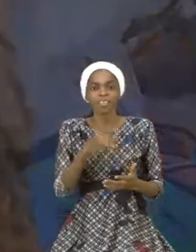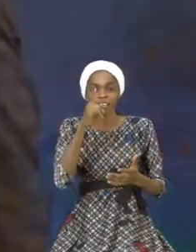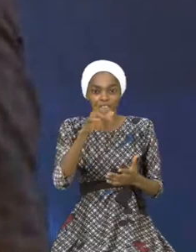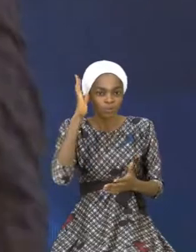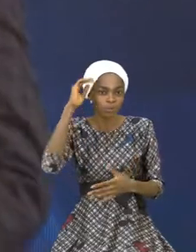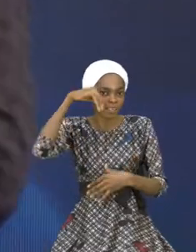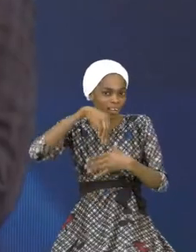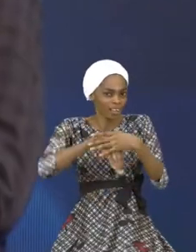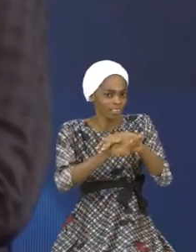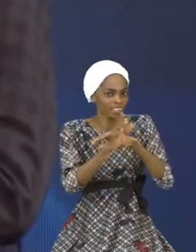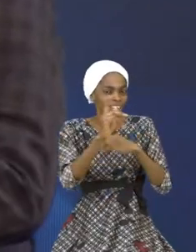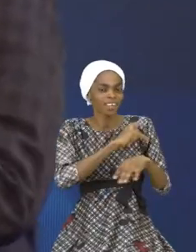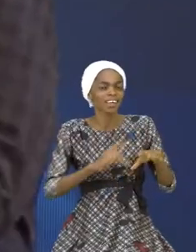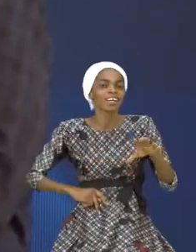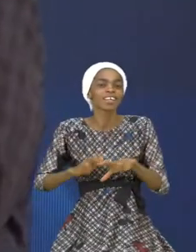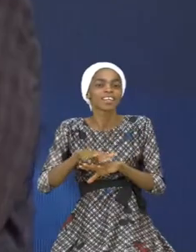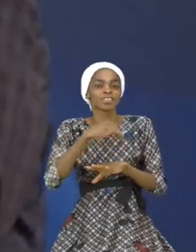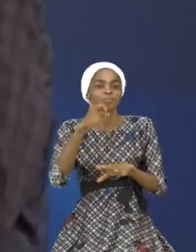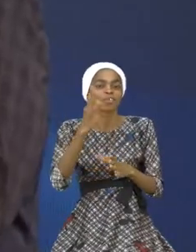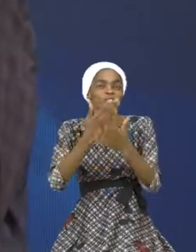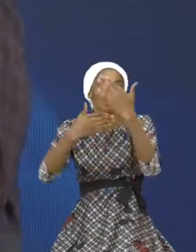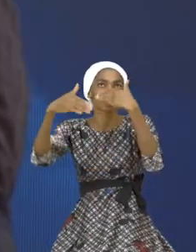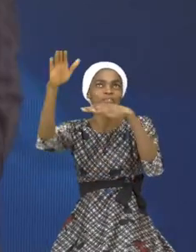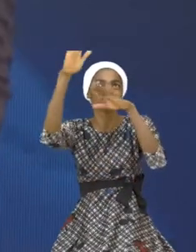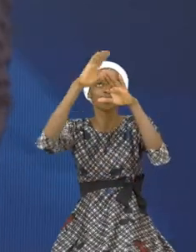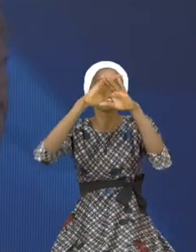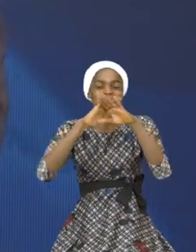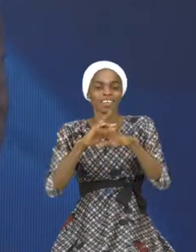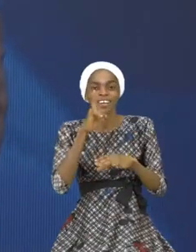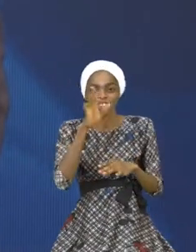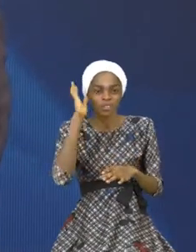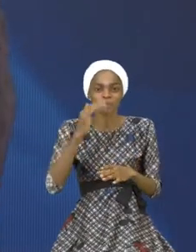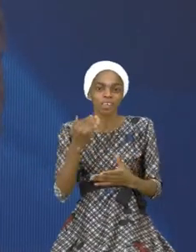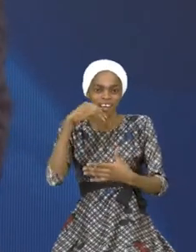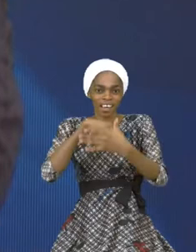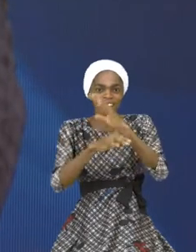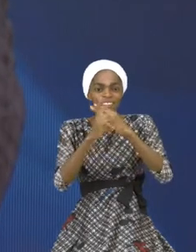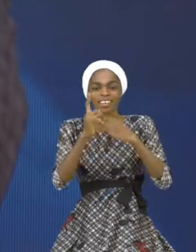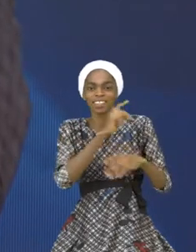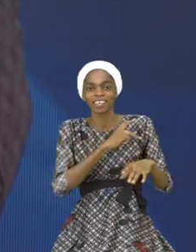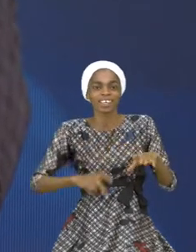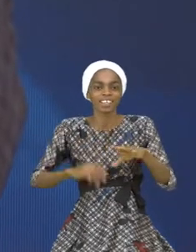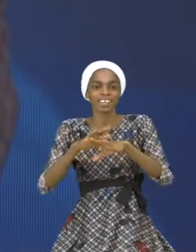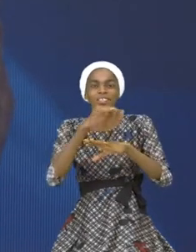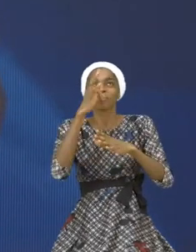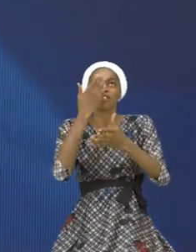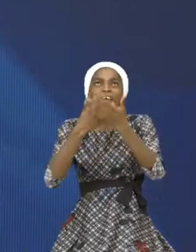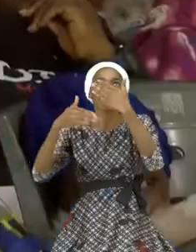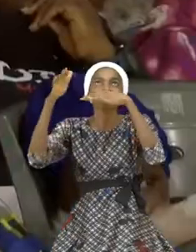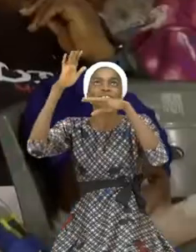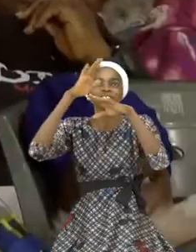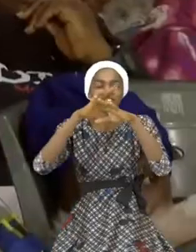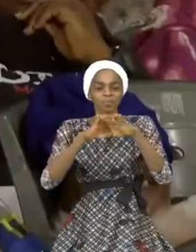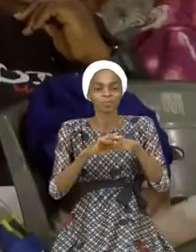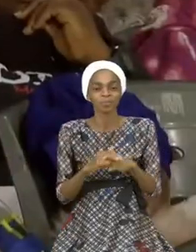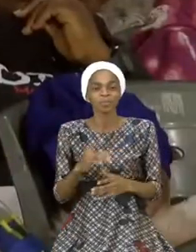kingdom of heaven i said your enter the kingdom of heaven look at